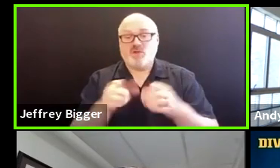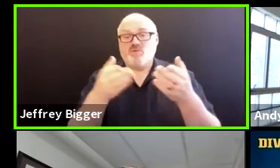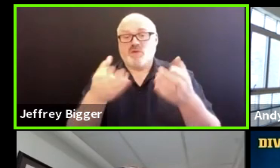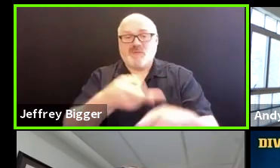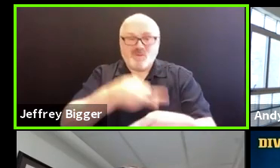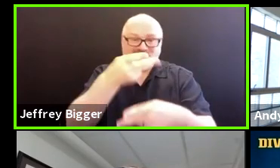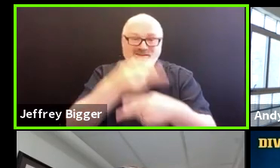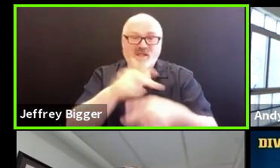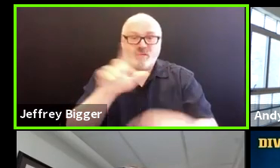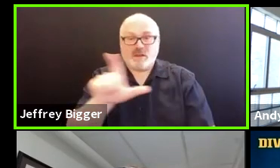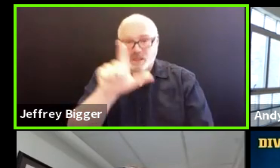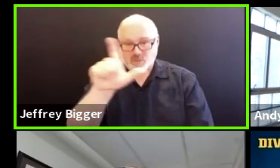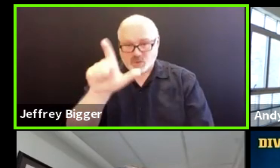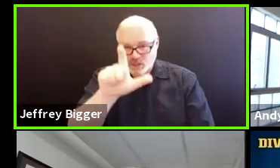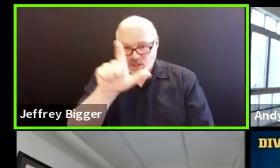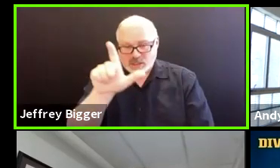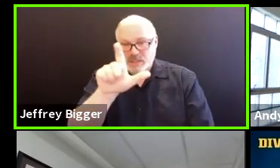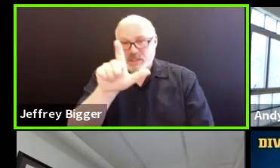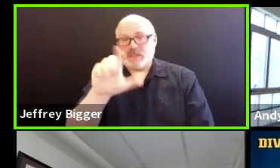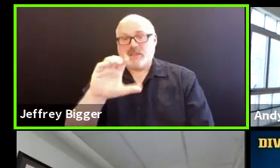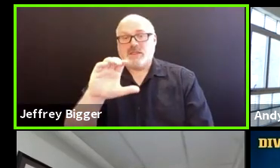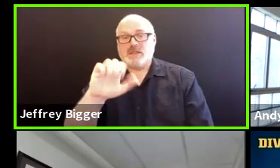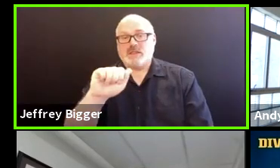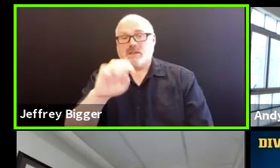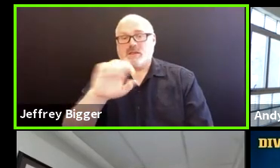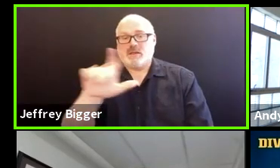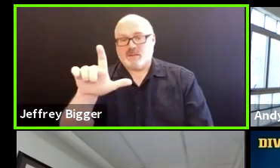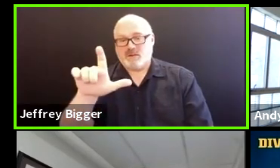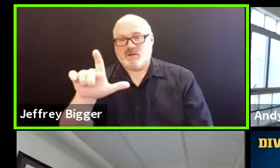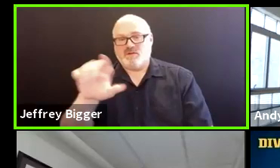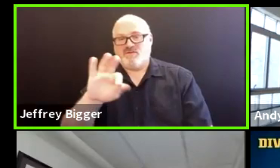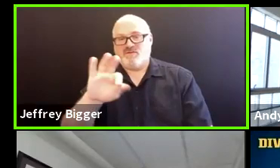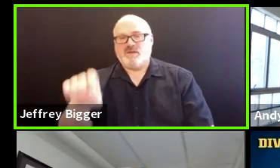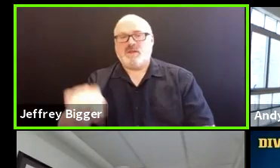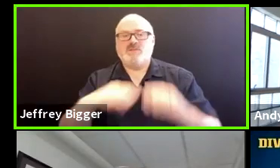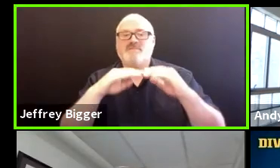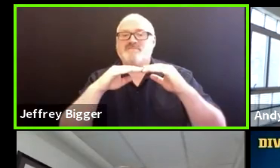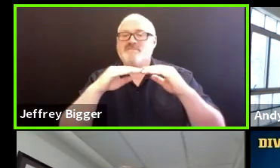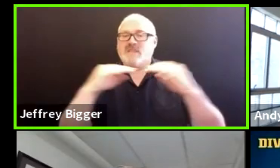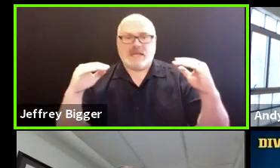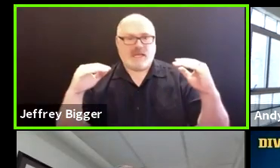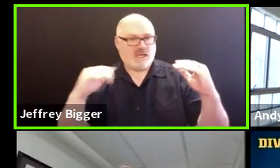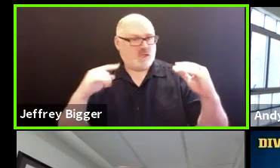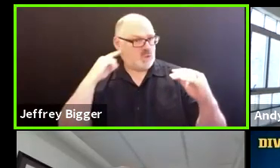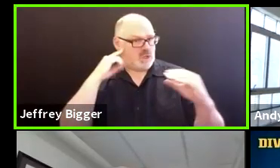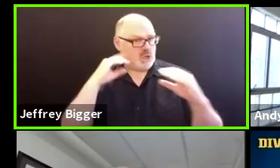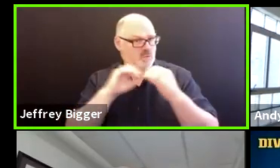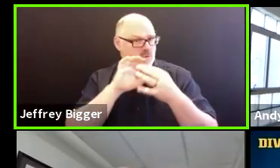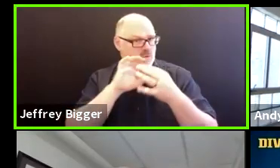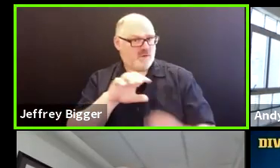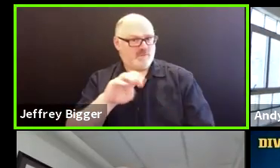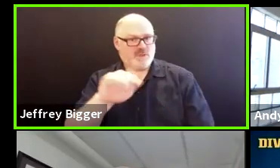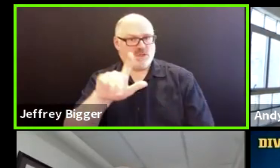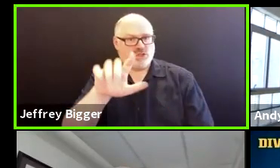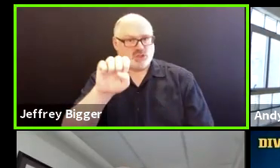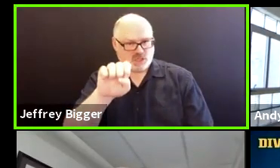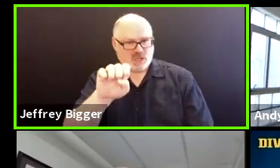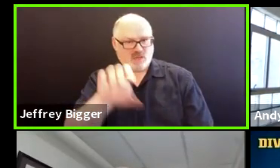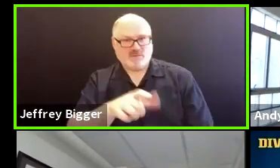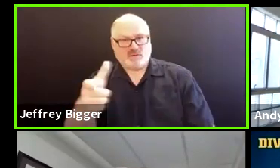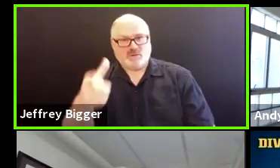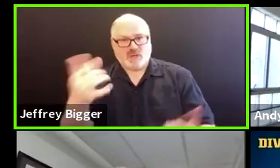the library, capital, and leave fees flat. You're going to hear more about that from Michelle, and I'll hand over the conversation to